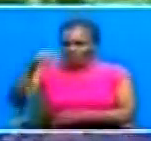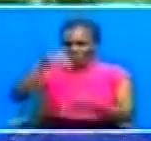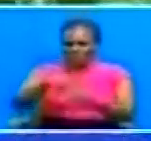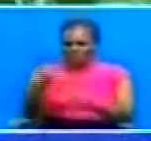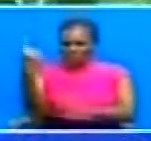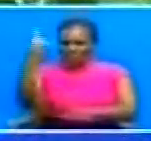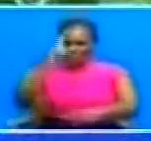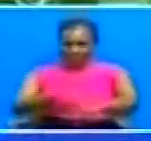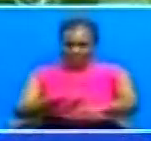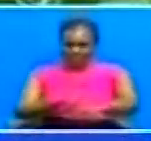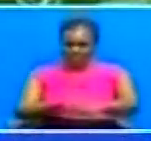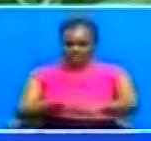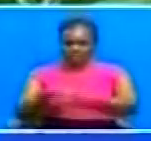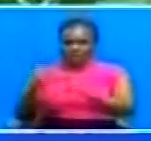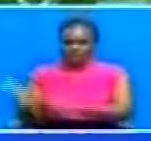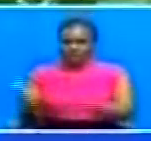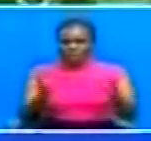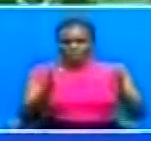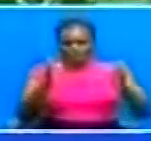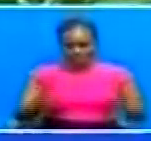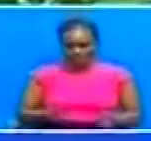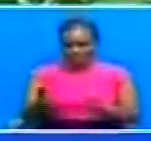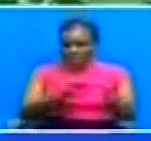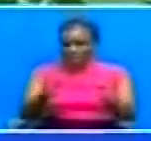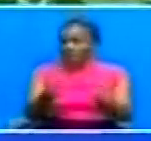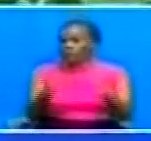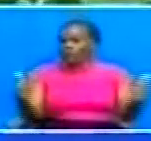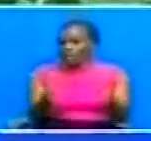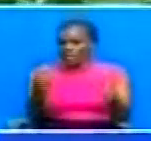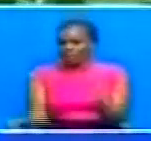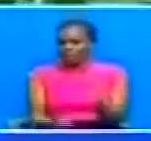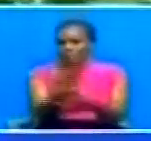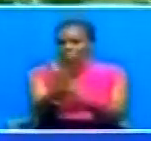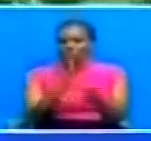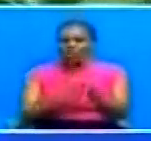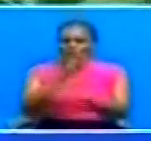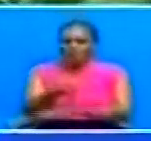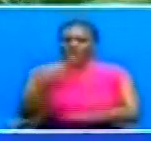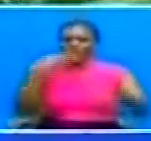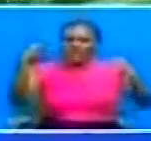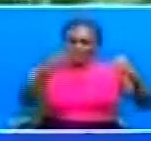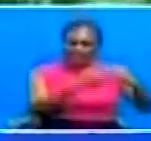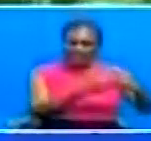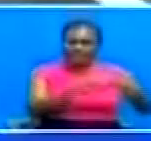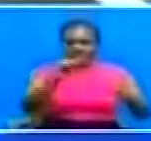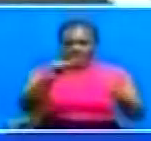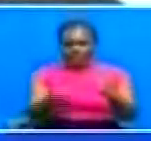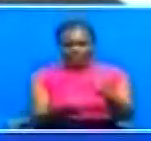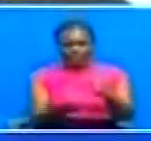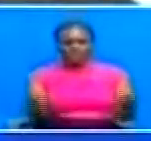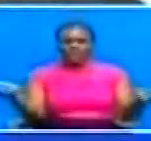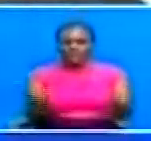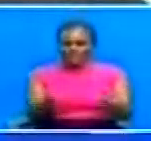Within one season. So for a year, it were managed in approach more than 800,000 shillings. Lucy has